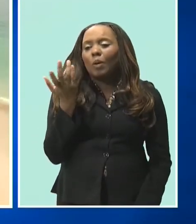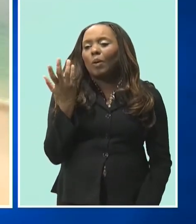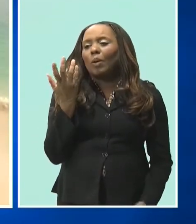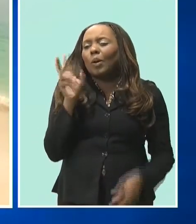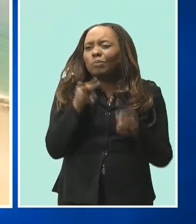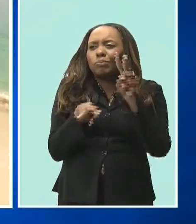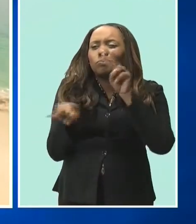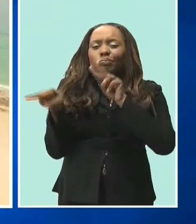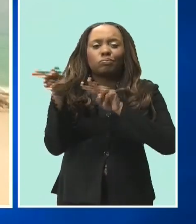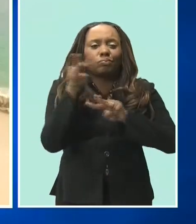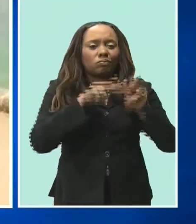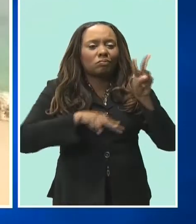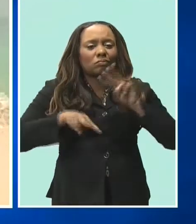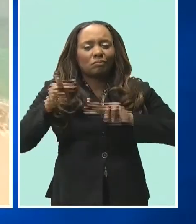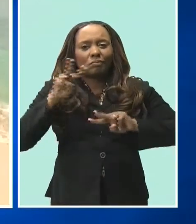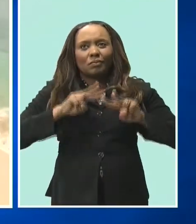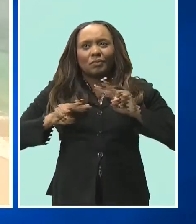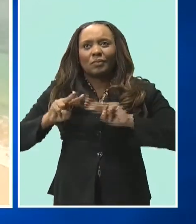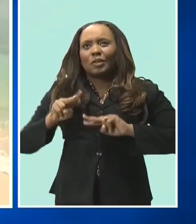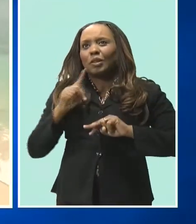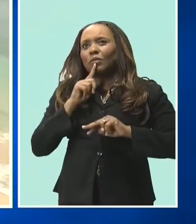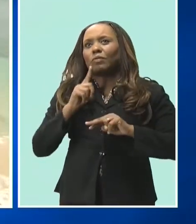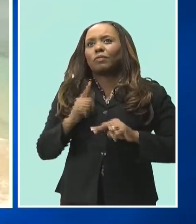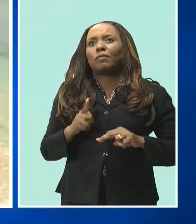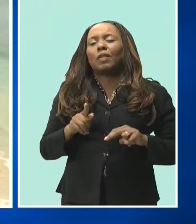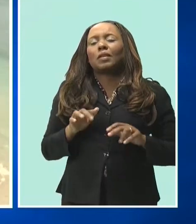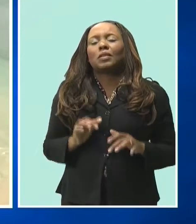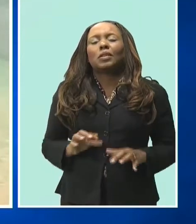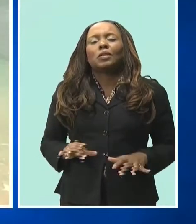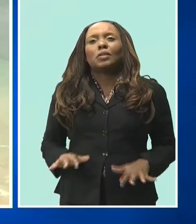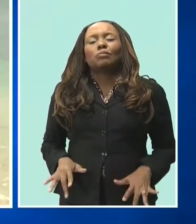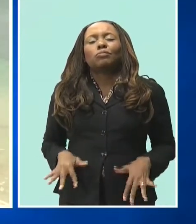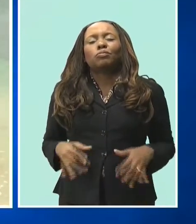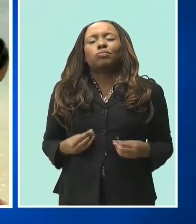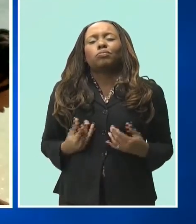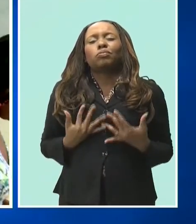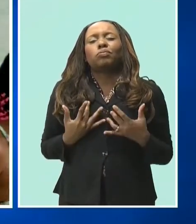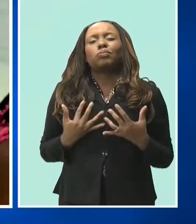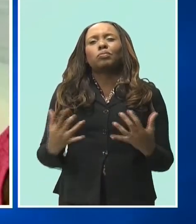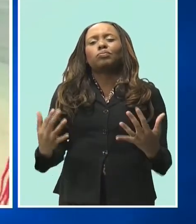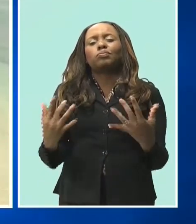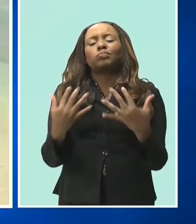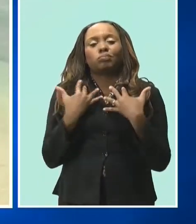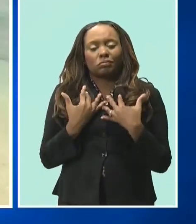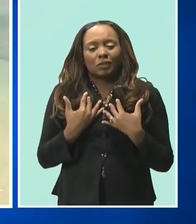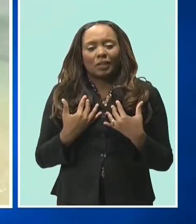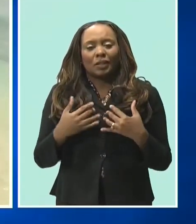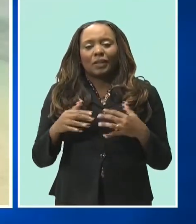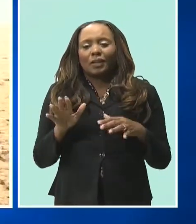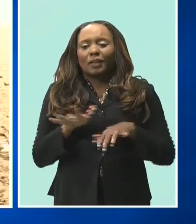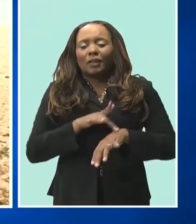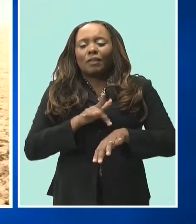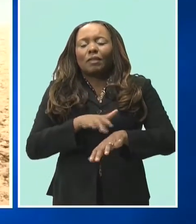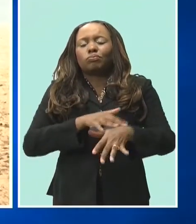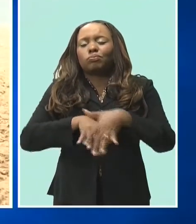it provides like a relaxing sensation and a natural massage with the current.